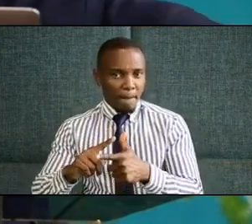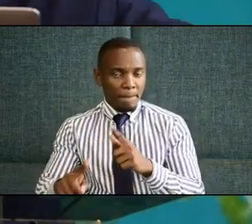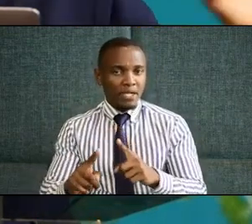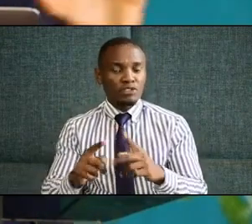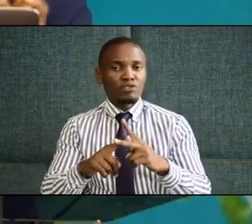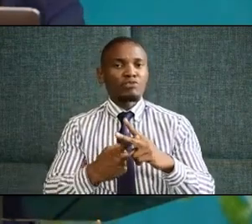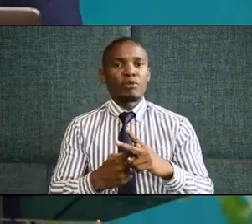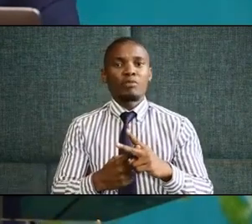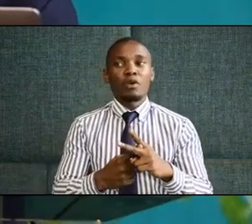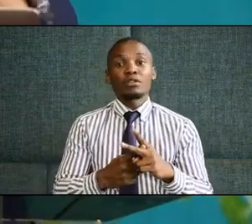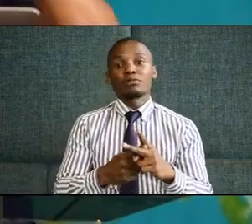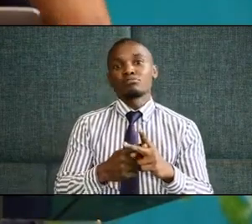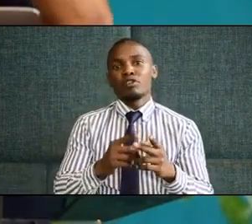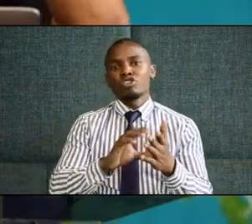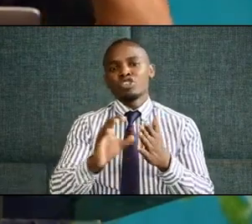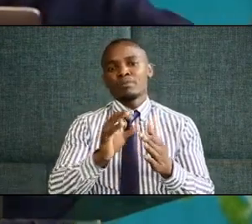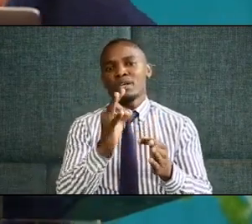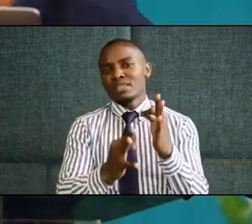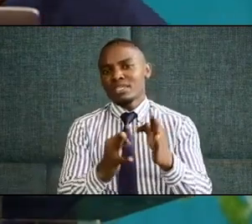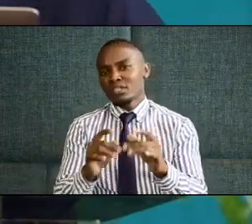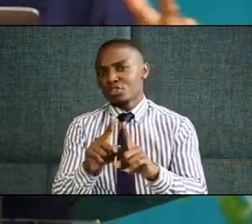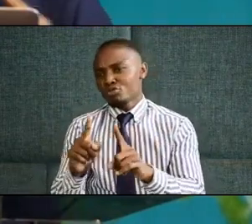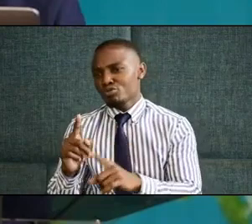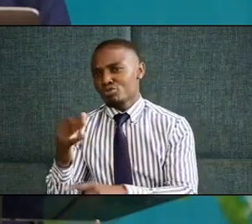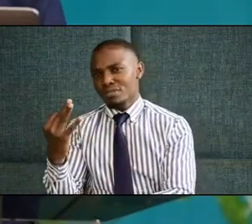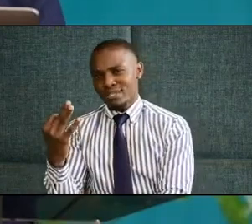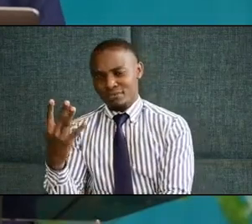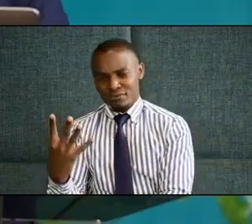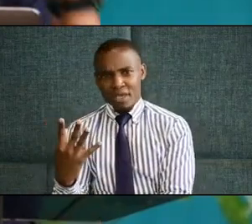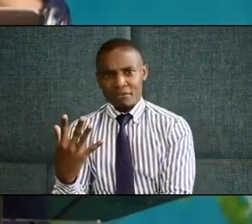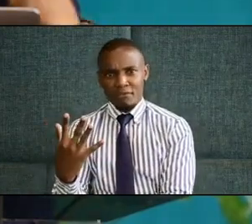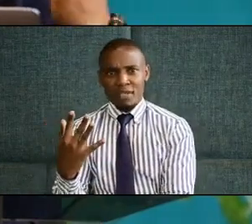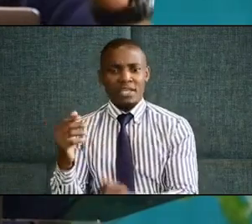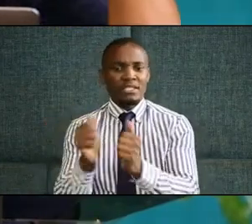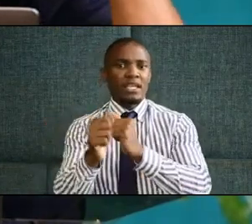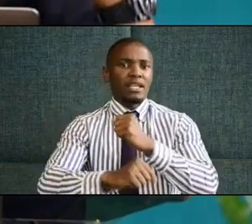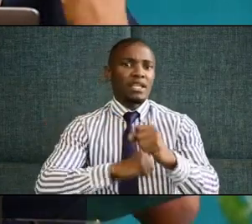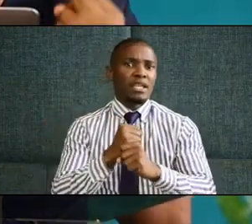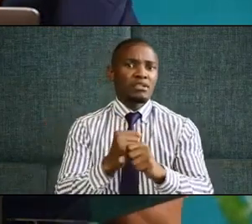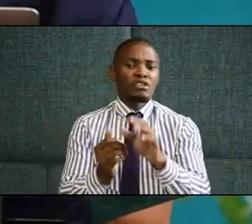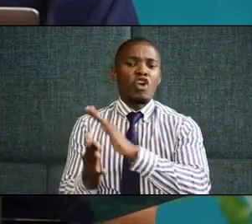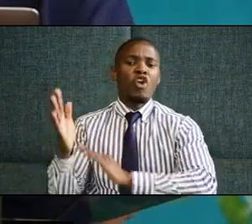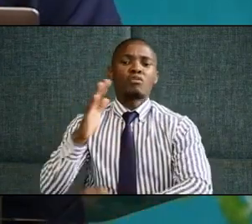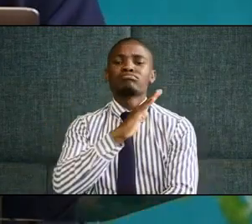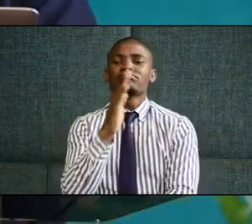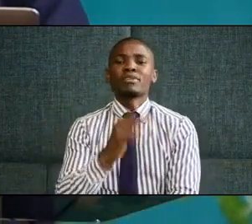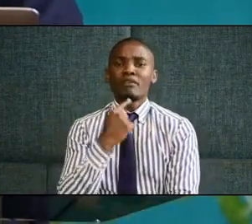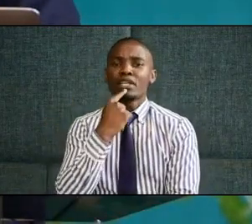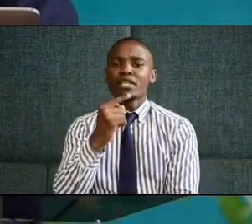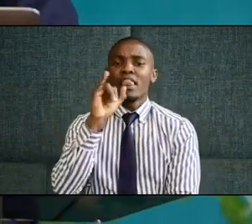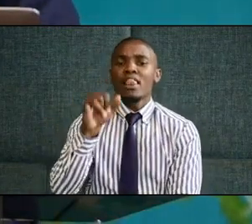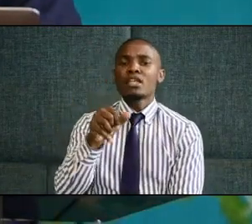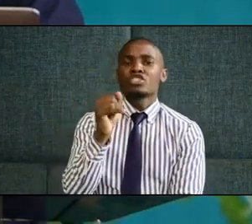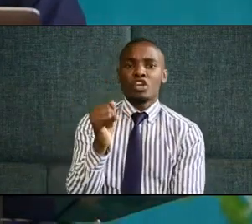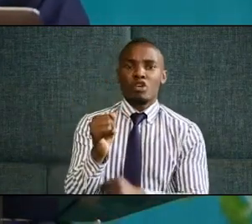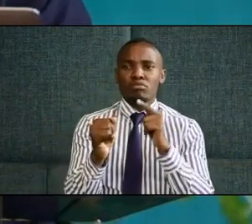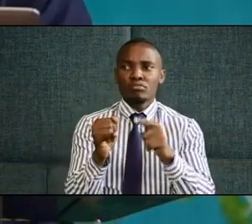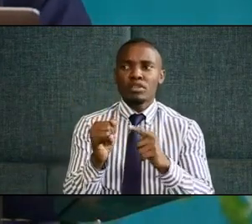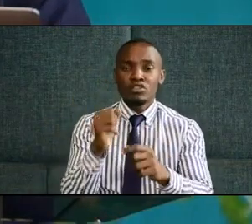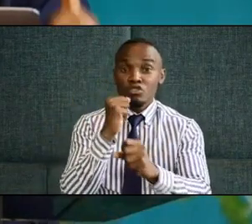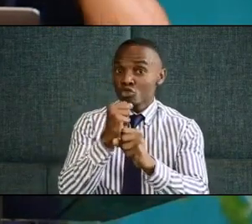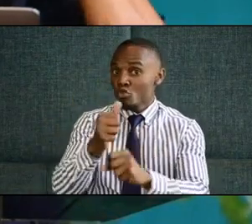chapter 33 to chapter 35, it's a 10 years. God never told Jacob,